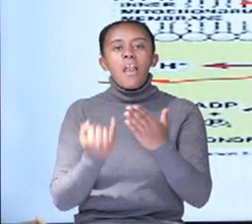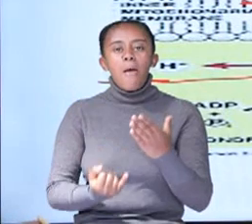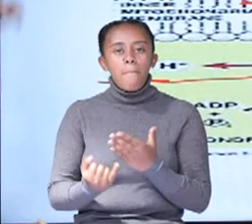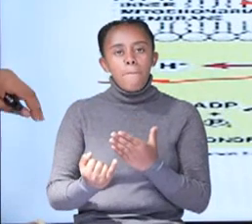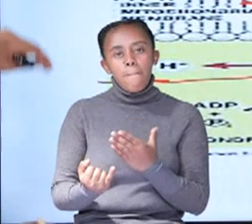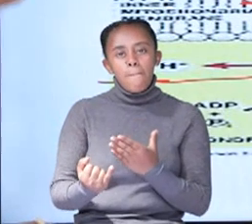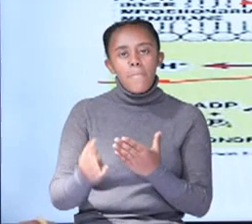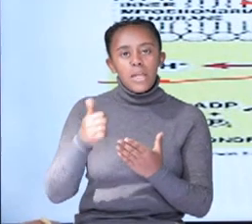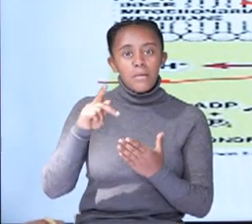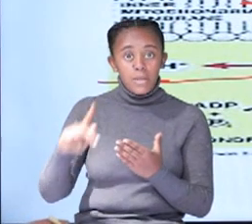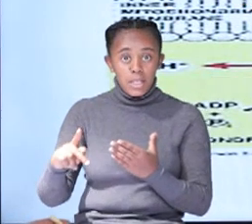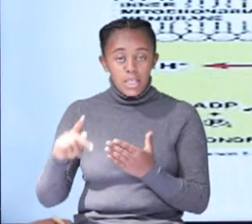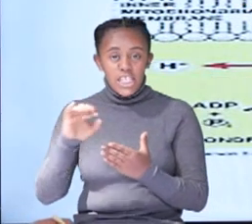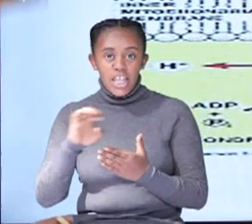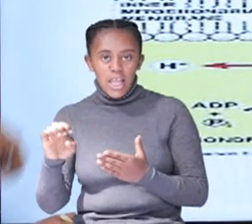for ATP synthase.